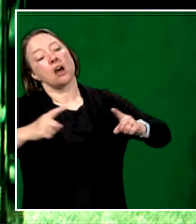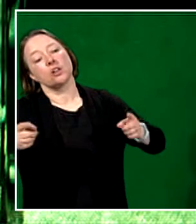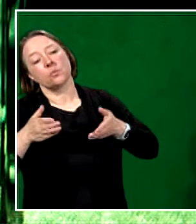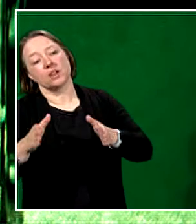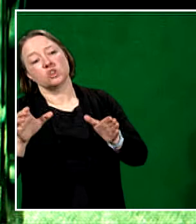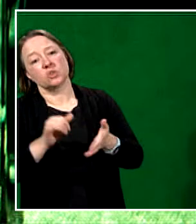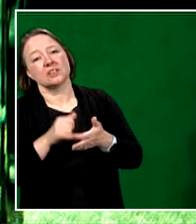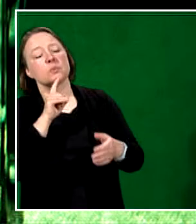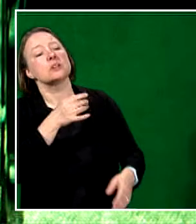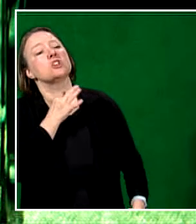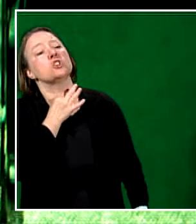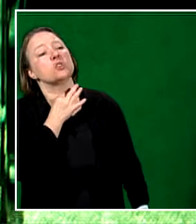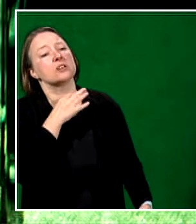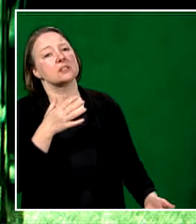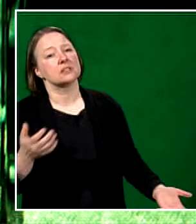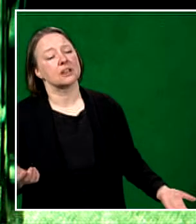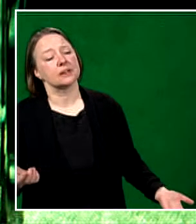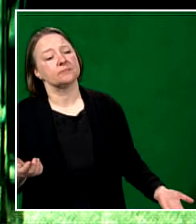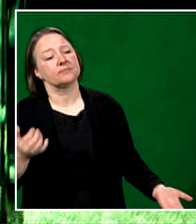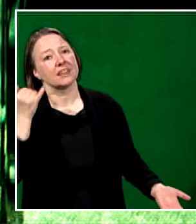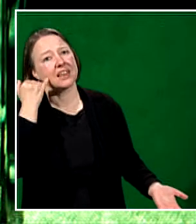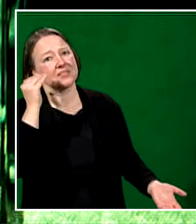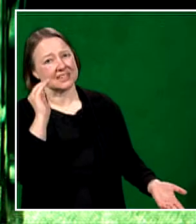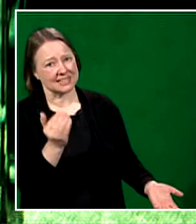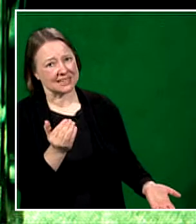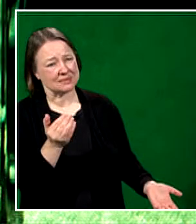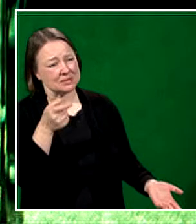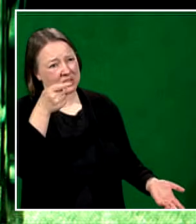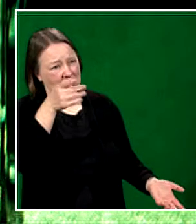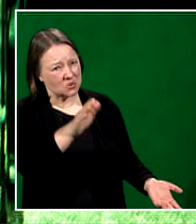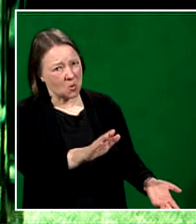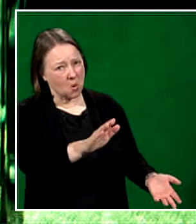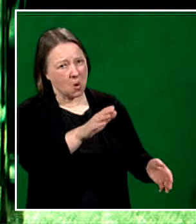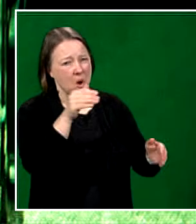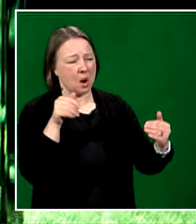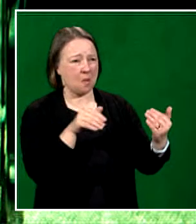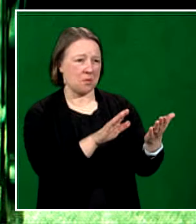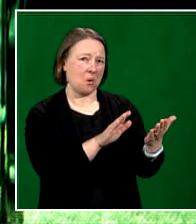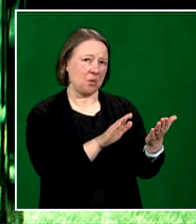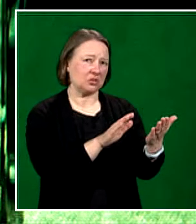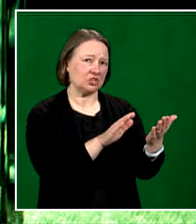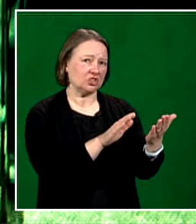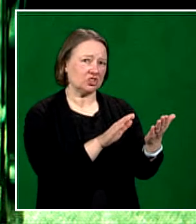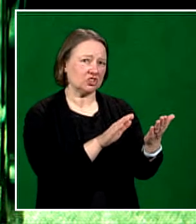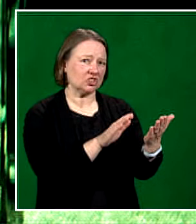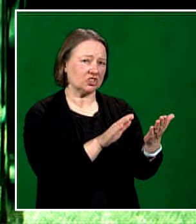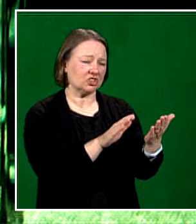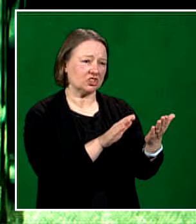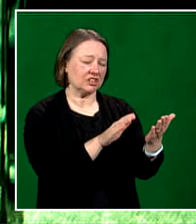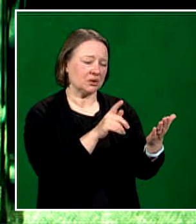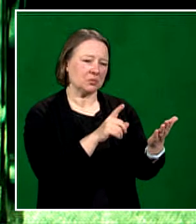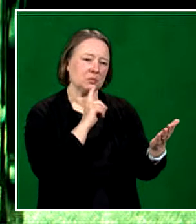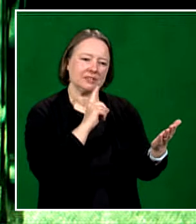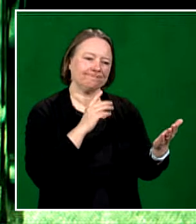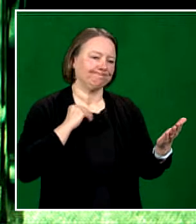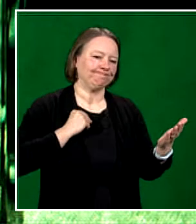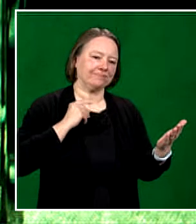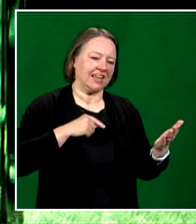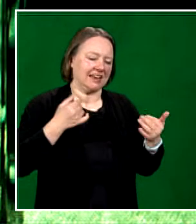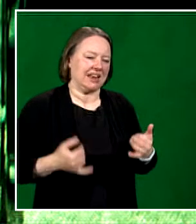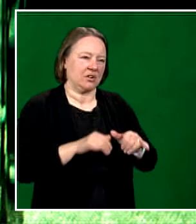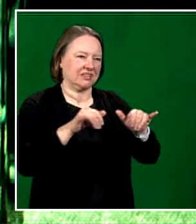things. So I'm just curious whether it seems to me that your approach takes as for granted that the current system